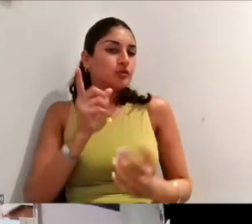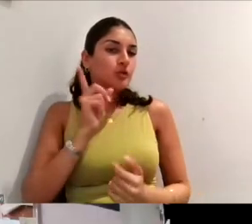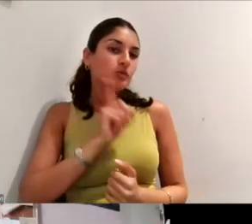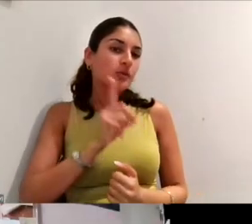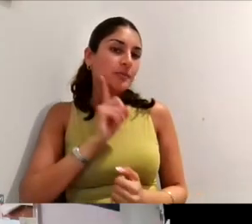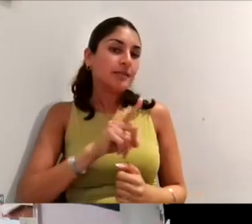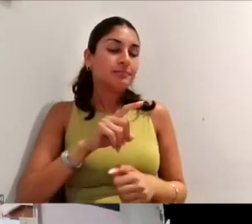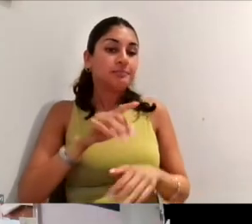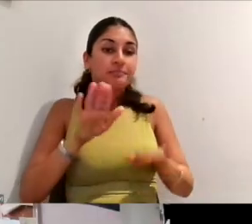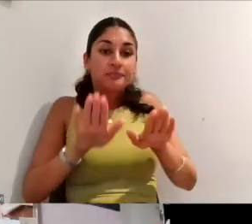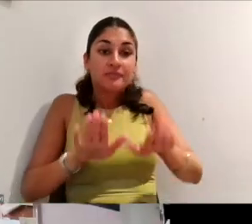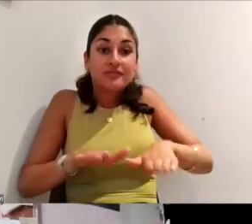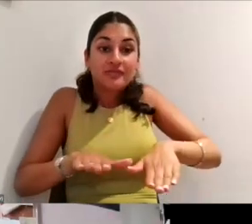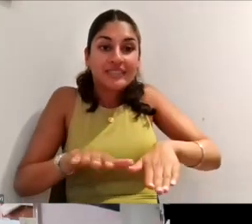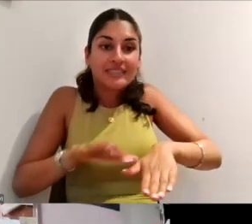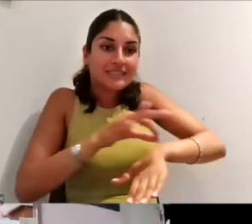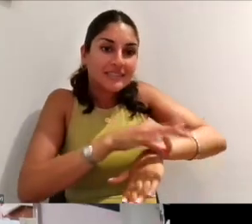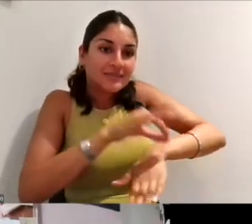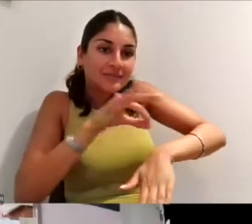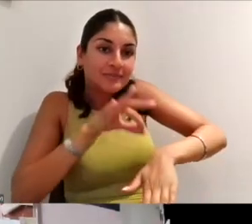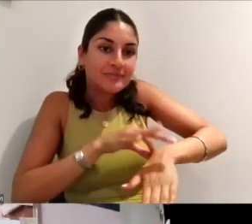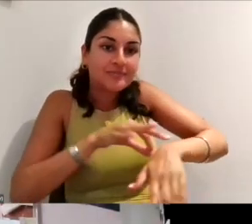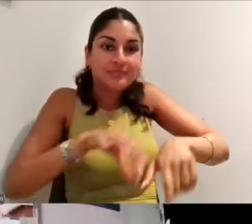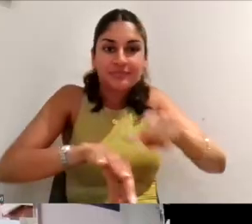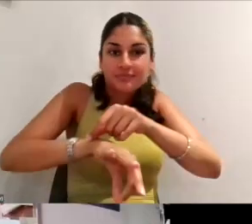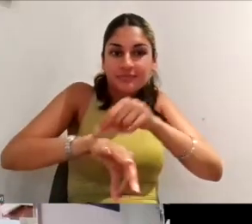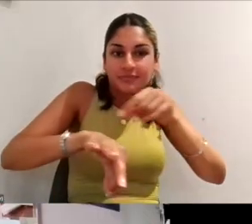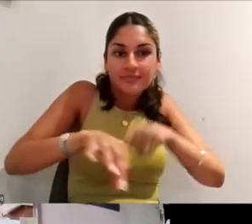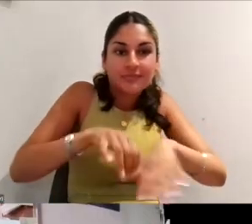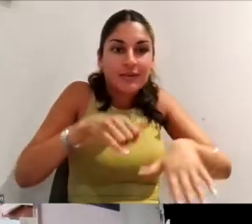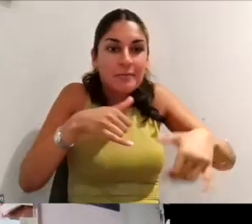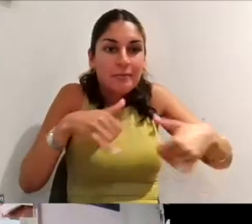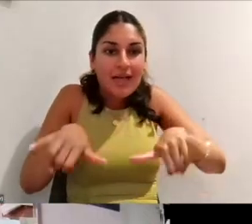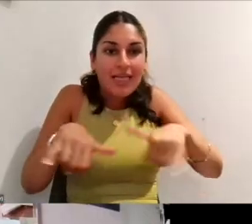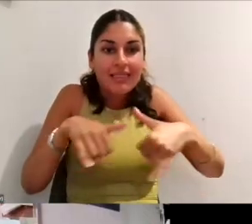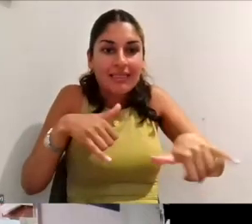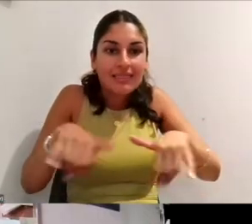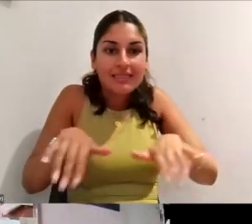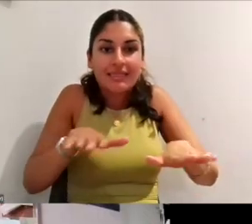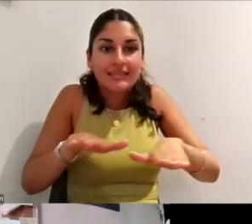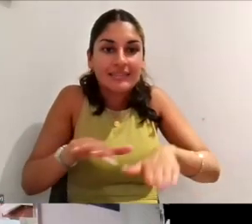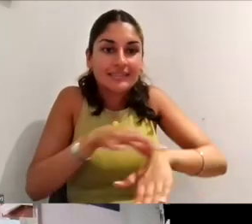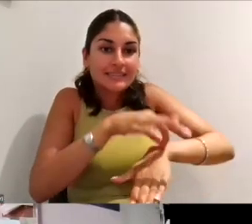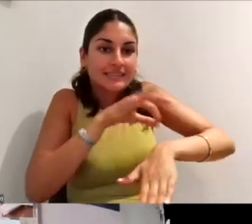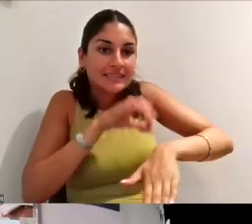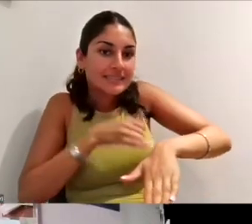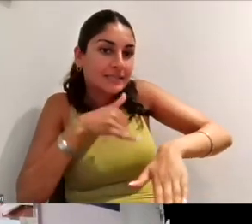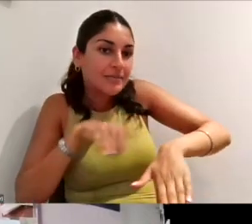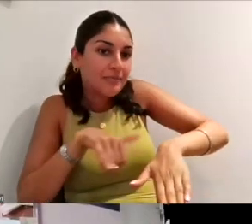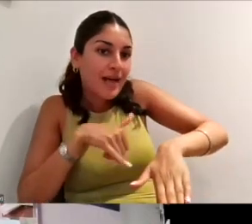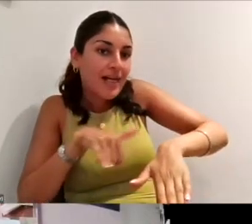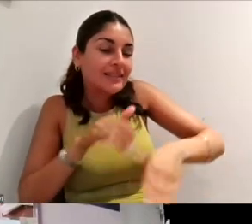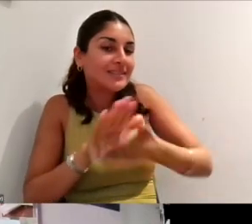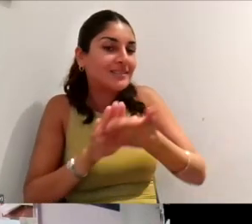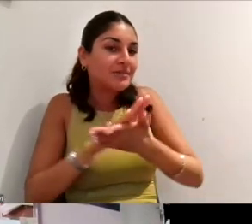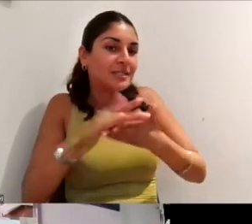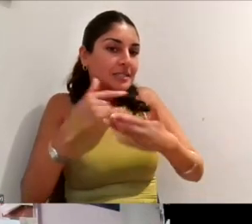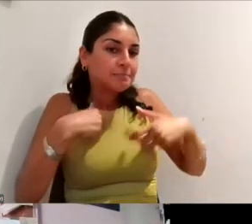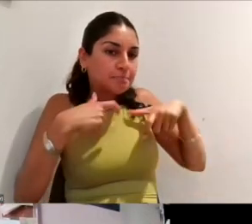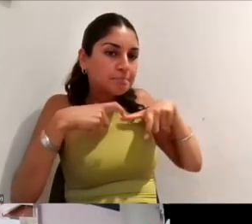Bells upon my ankles keep me faithful. Bells upon my ankles keep me